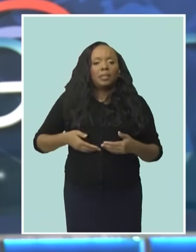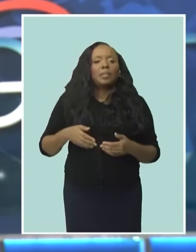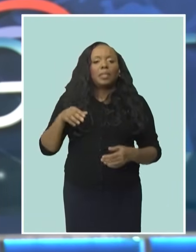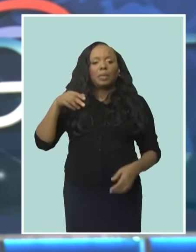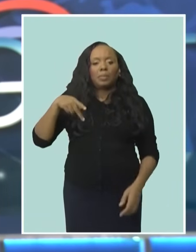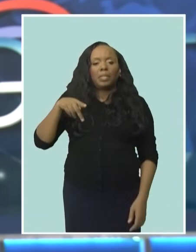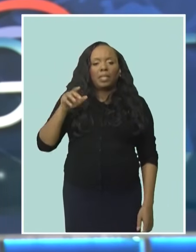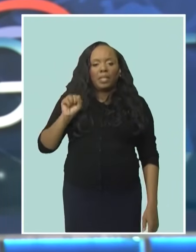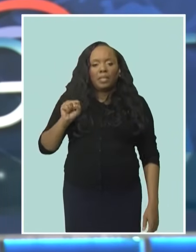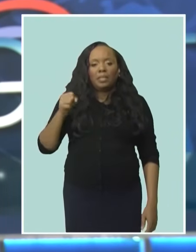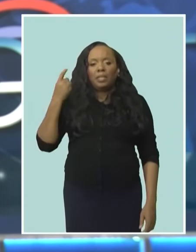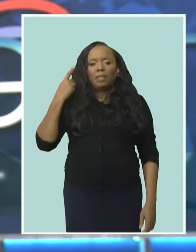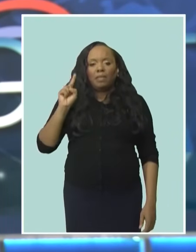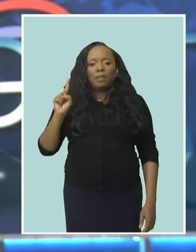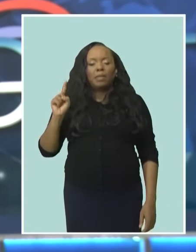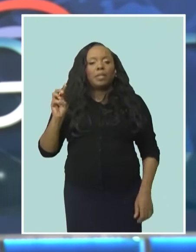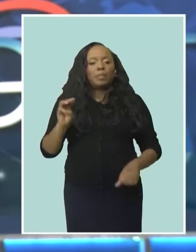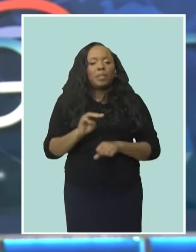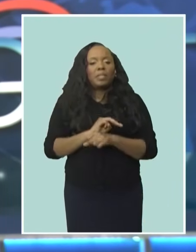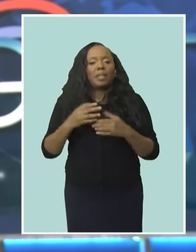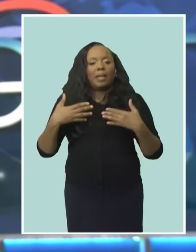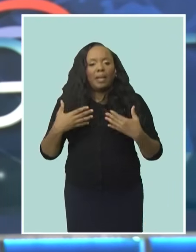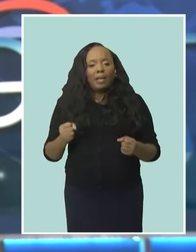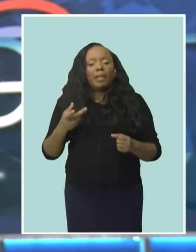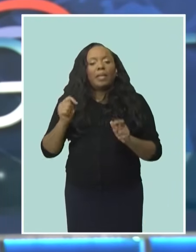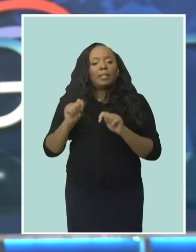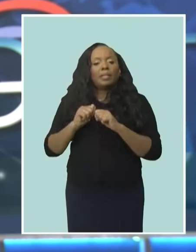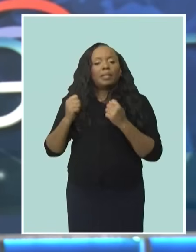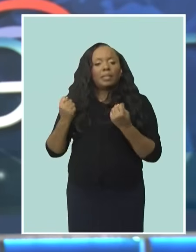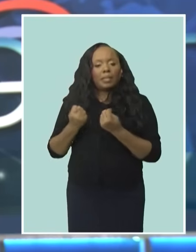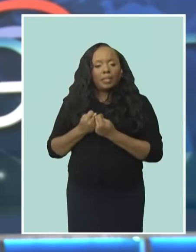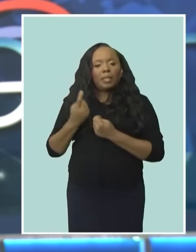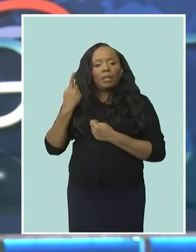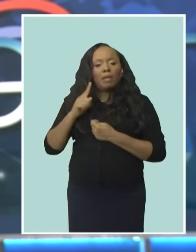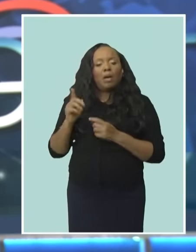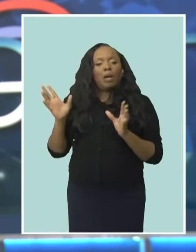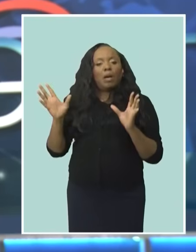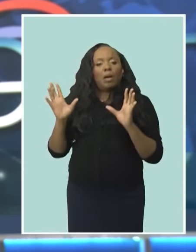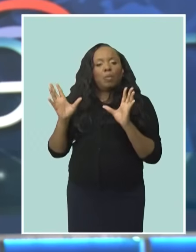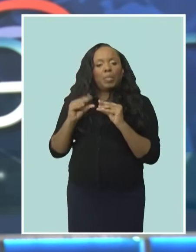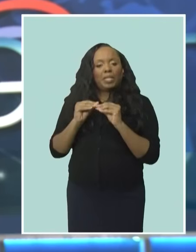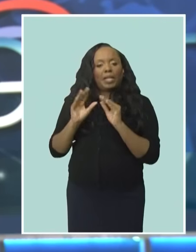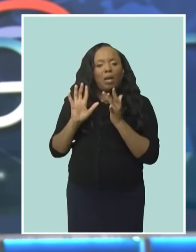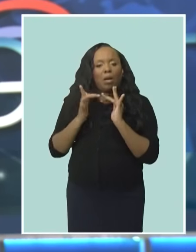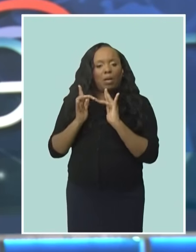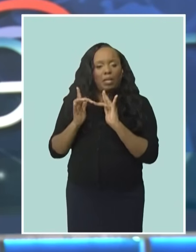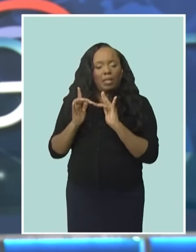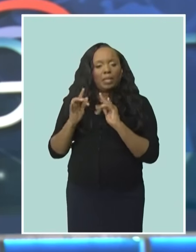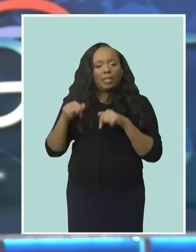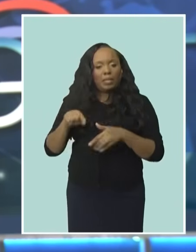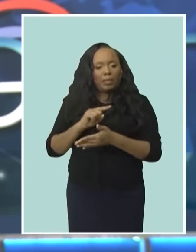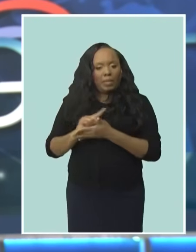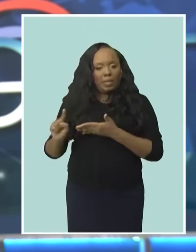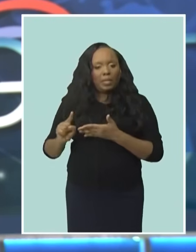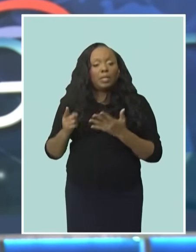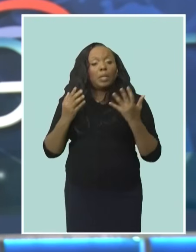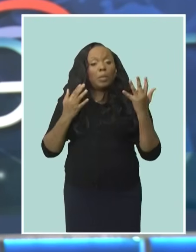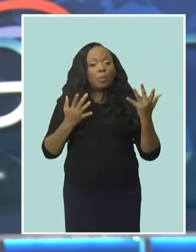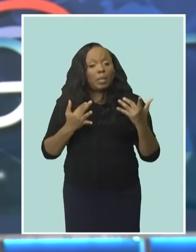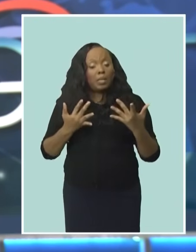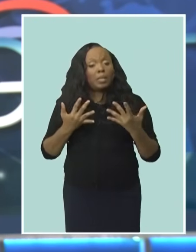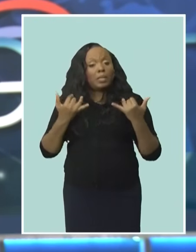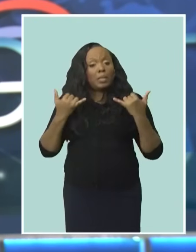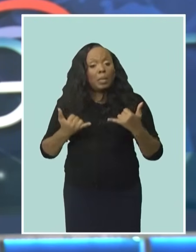Secretary in the Ministry of Health and Wellness and his team to a virtual town hall meeting with the general membership this week, and they are currently